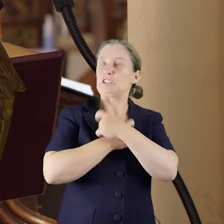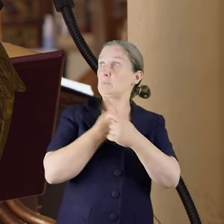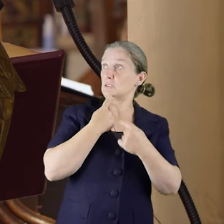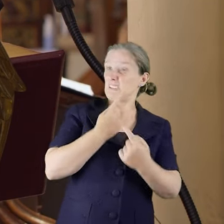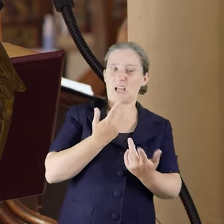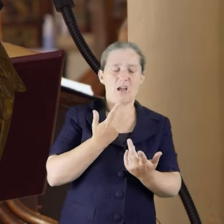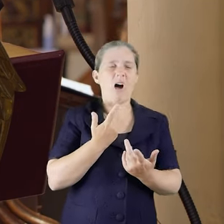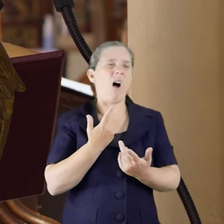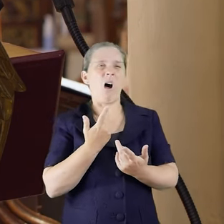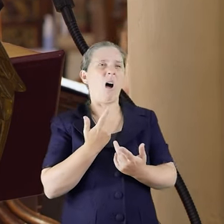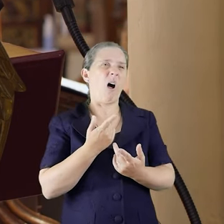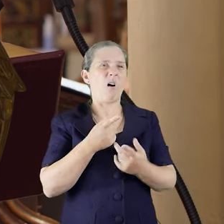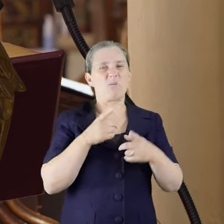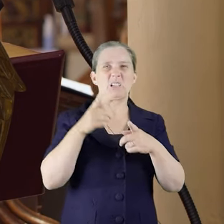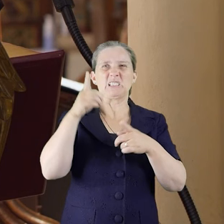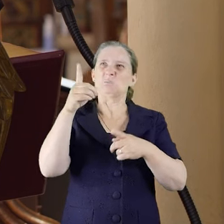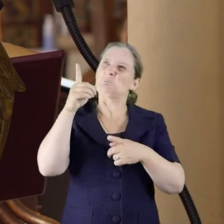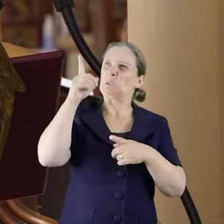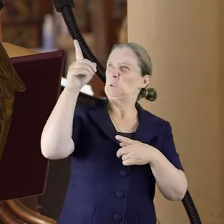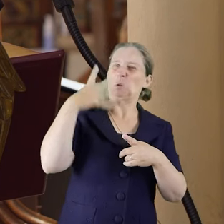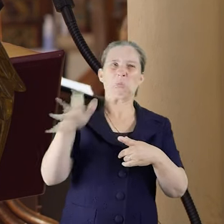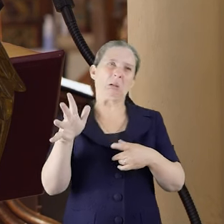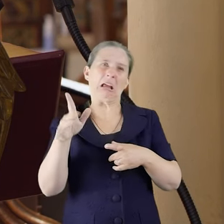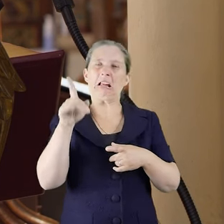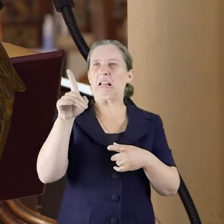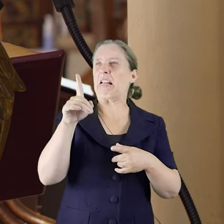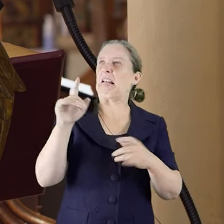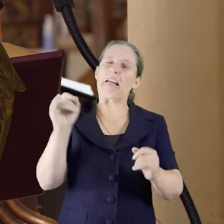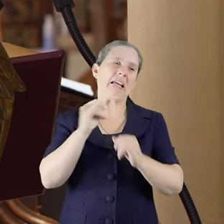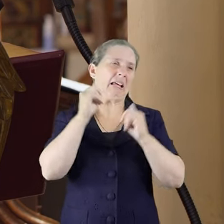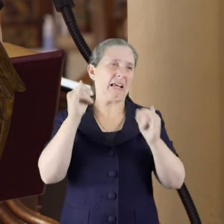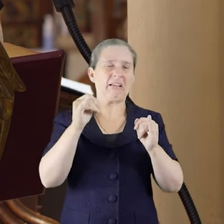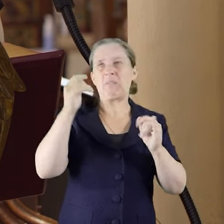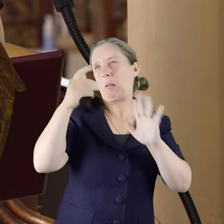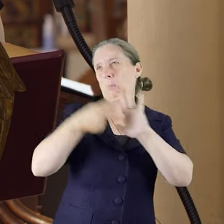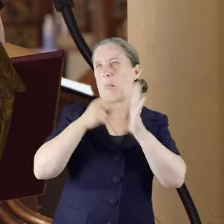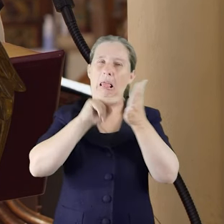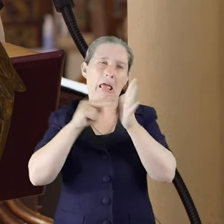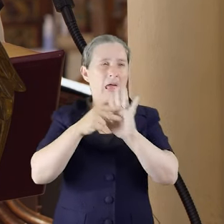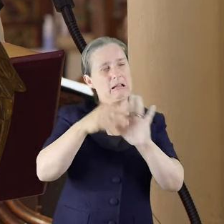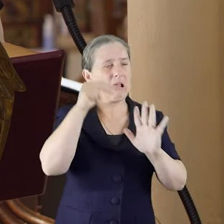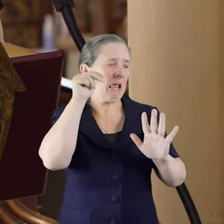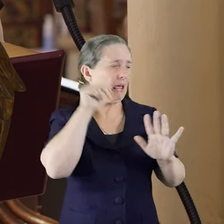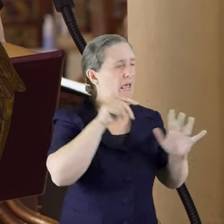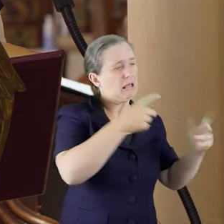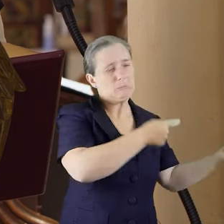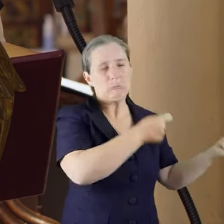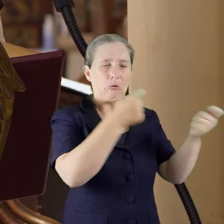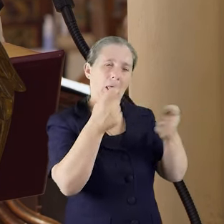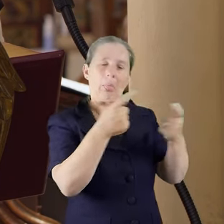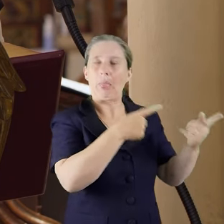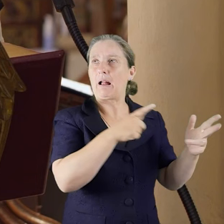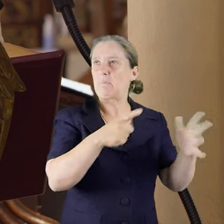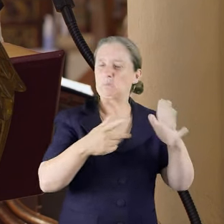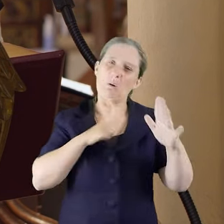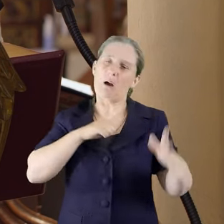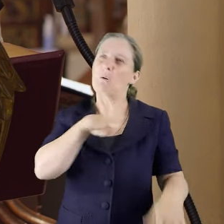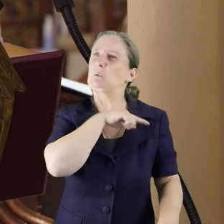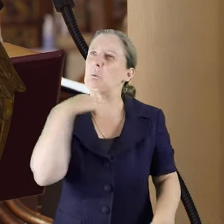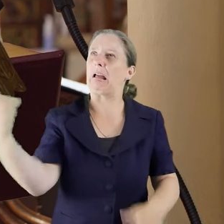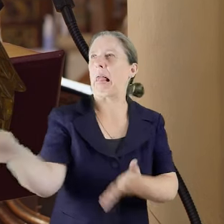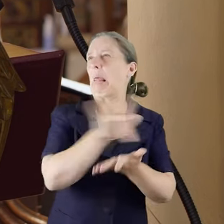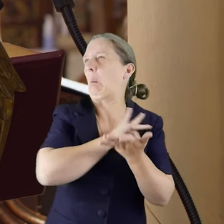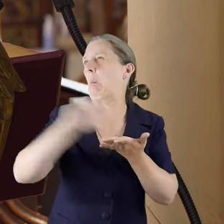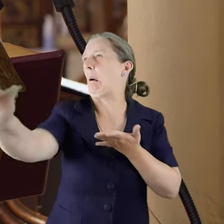Why should the Egyptians say, "It was with evil intent that he brought them out to kill them in the mountains and to consume them from